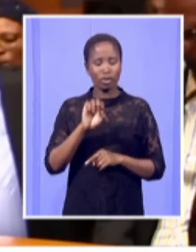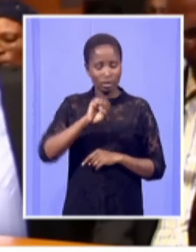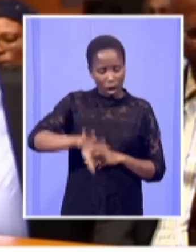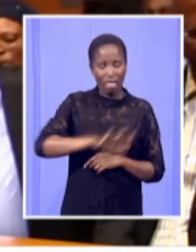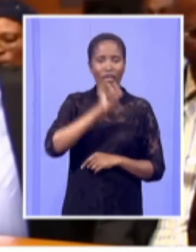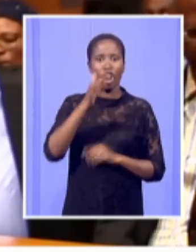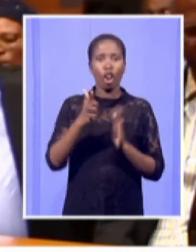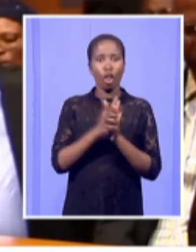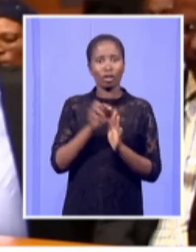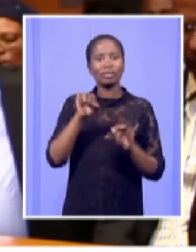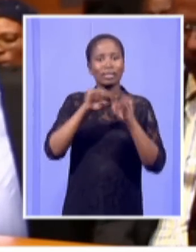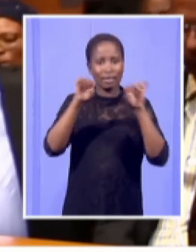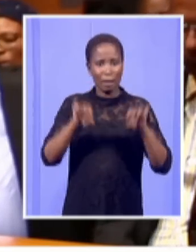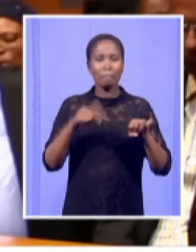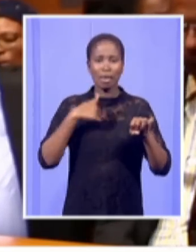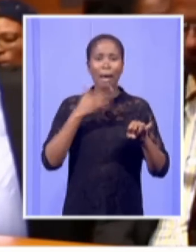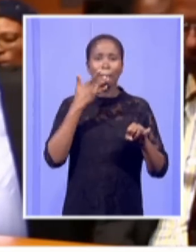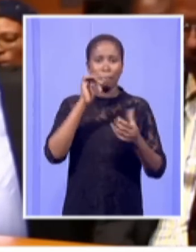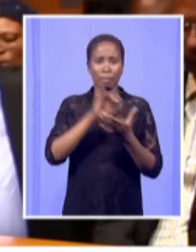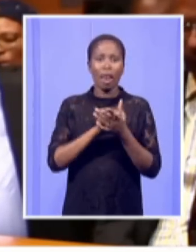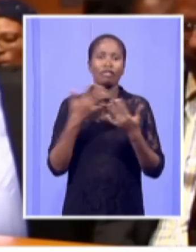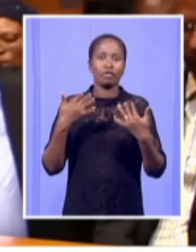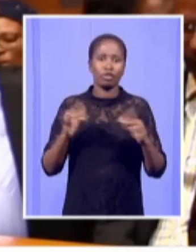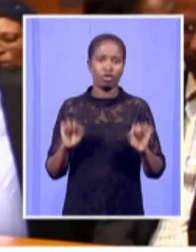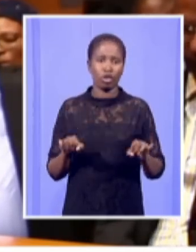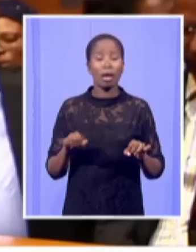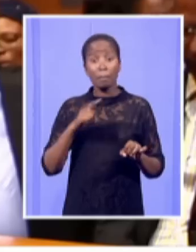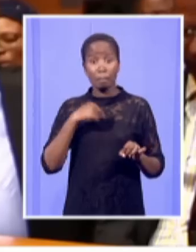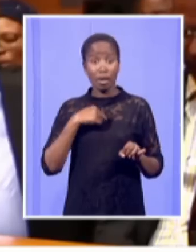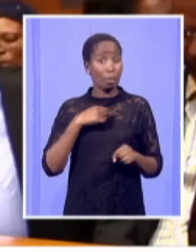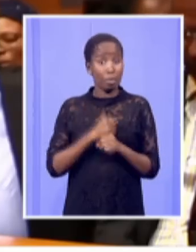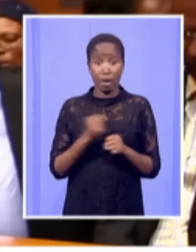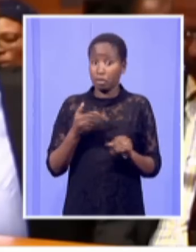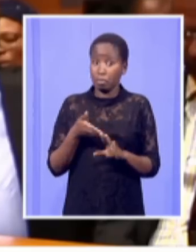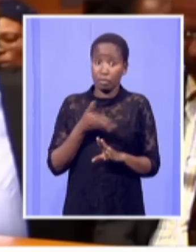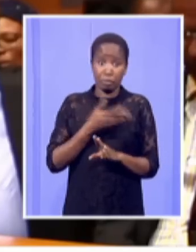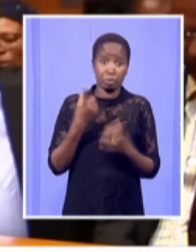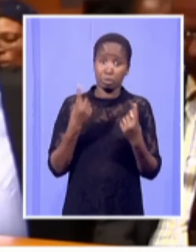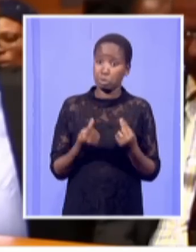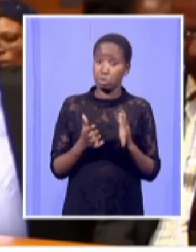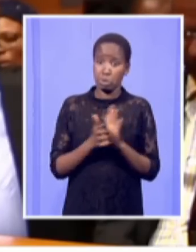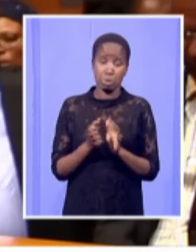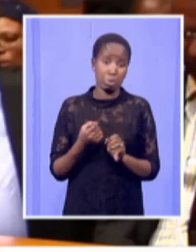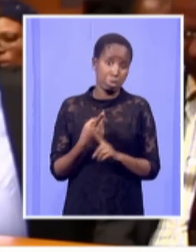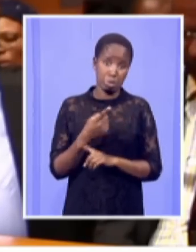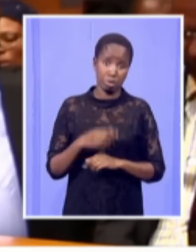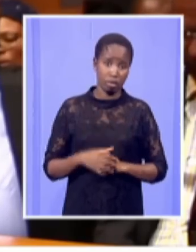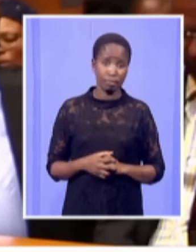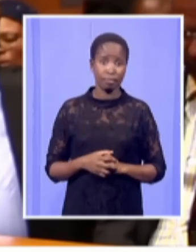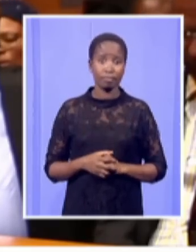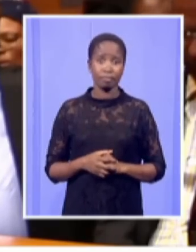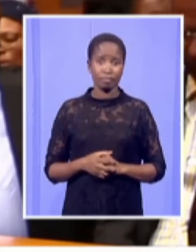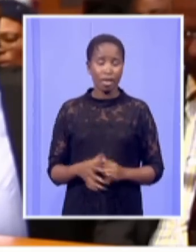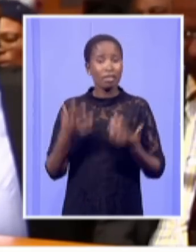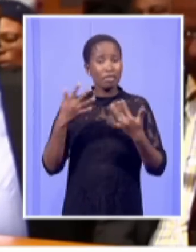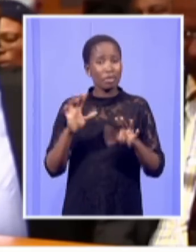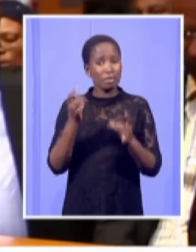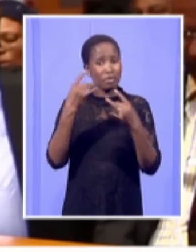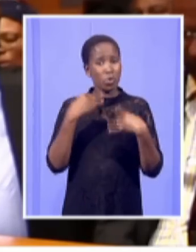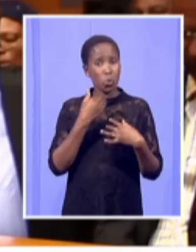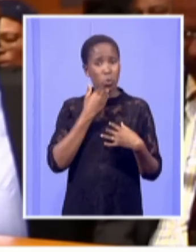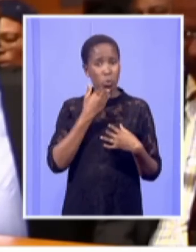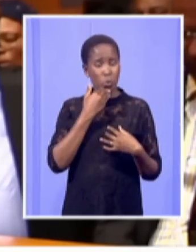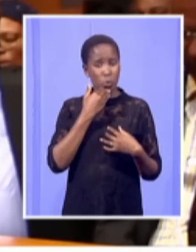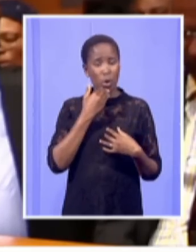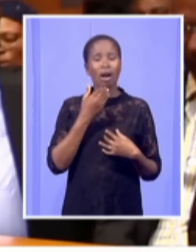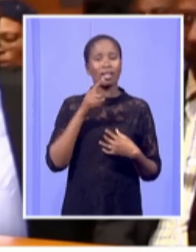that it will be shown that I did not commit any of the alleged offences levelled against me. I was notified by the State NDPP's